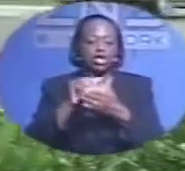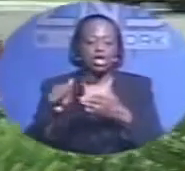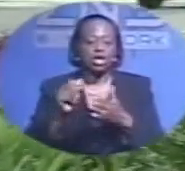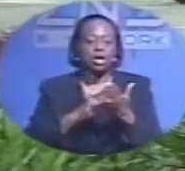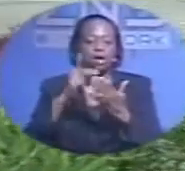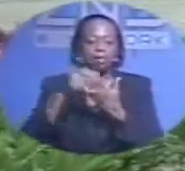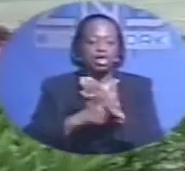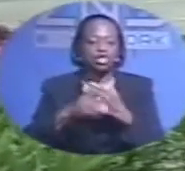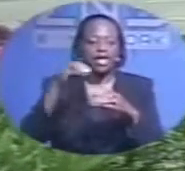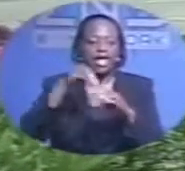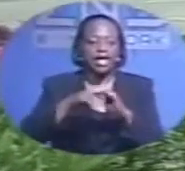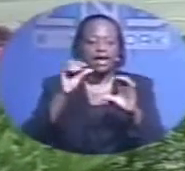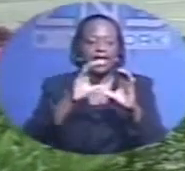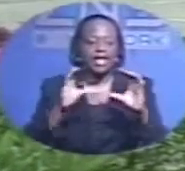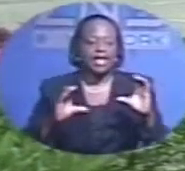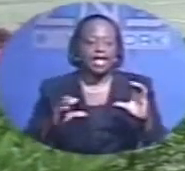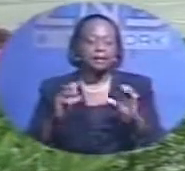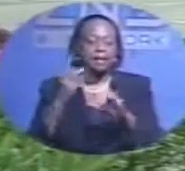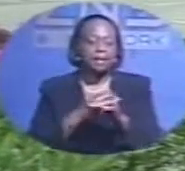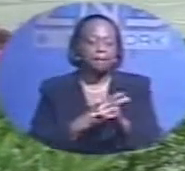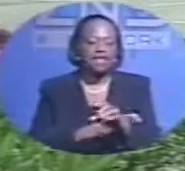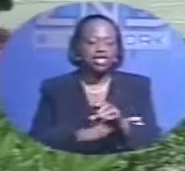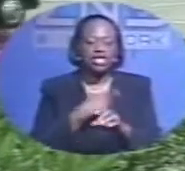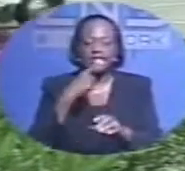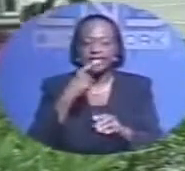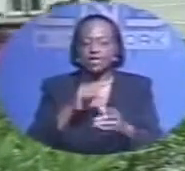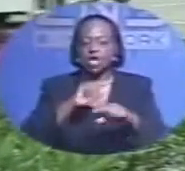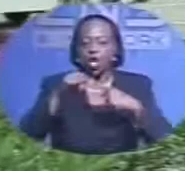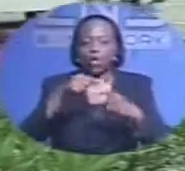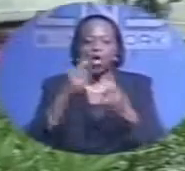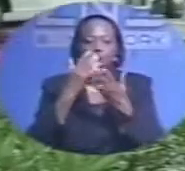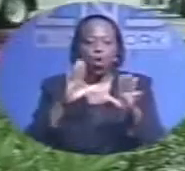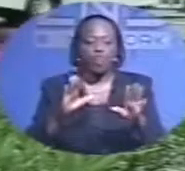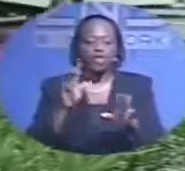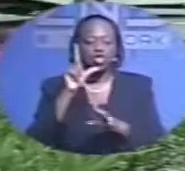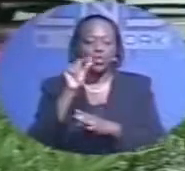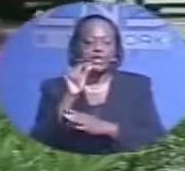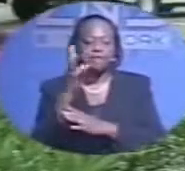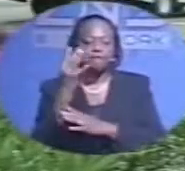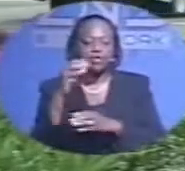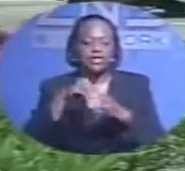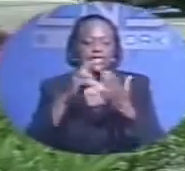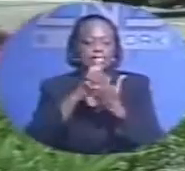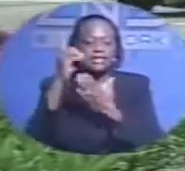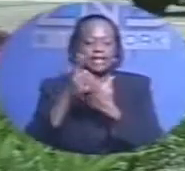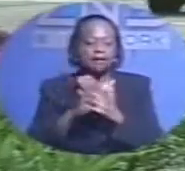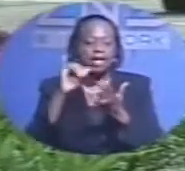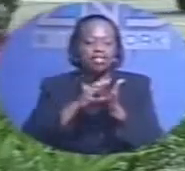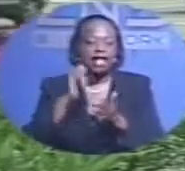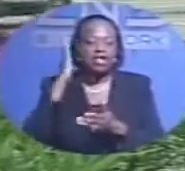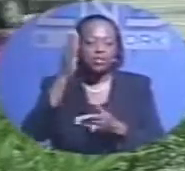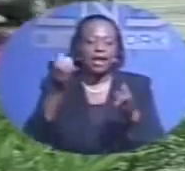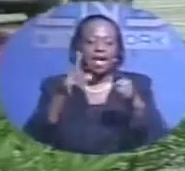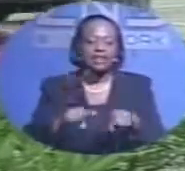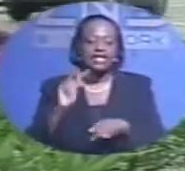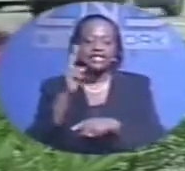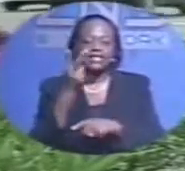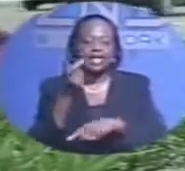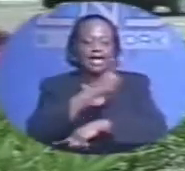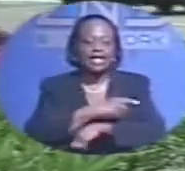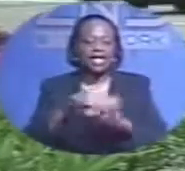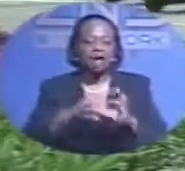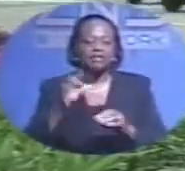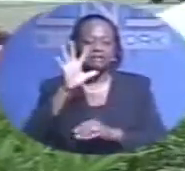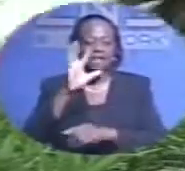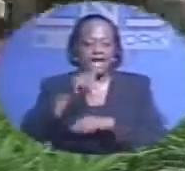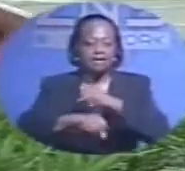Minister Christie noted that when Baha Mar officially opens in December 2014, that will happen during the second year of this current 5-year